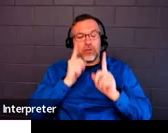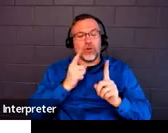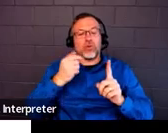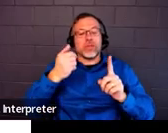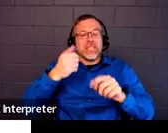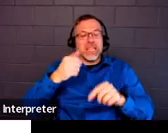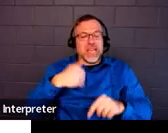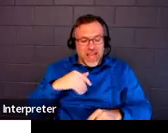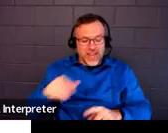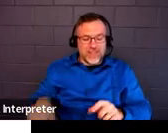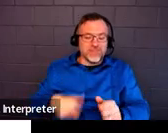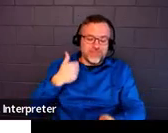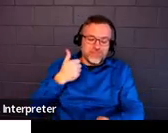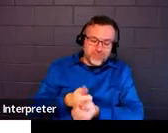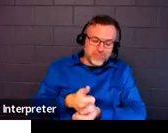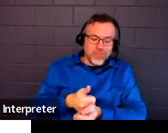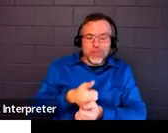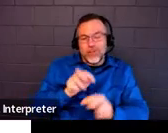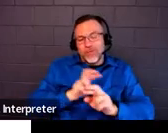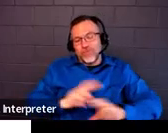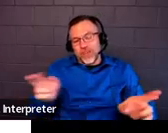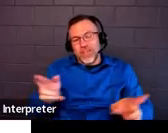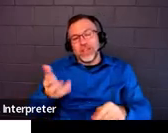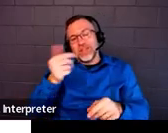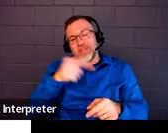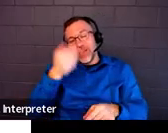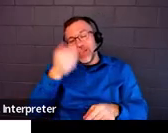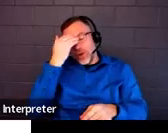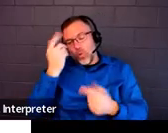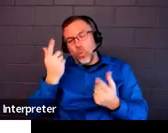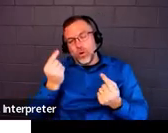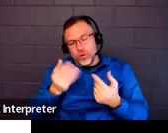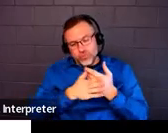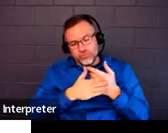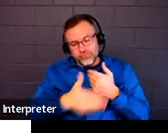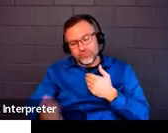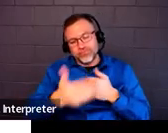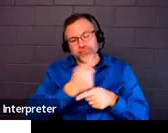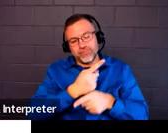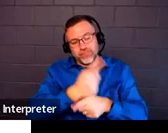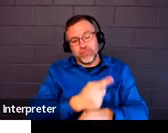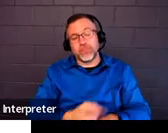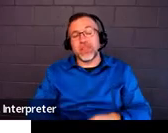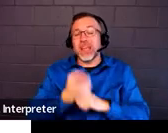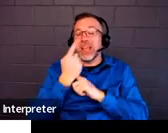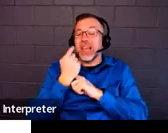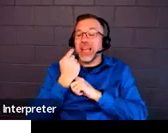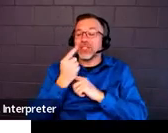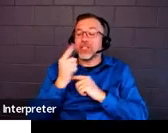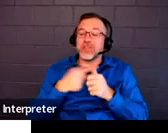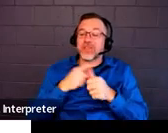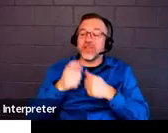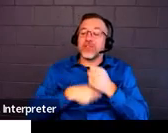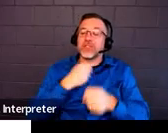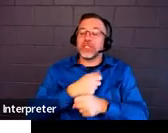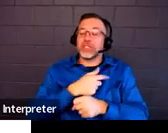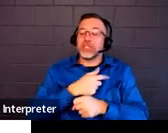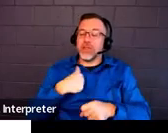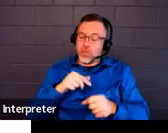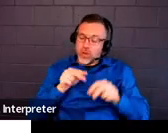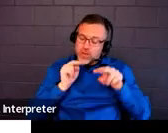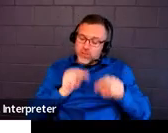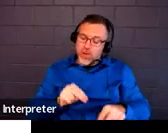that second piece that we monitor for now. Last year was the first time we monitored 6B for